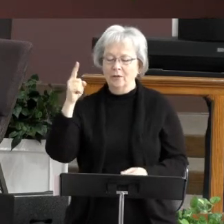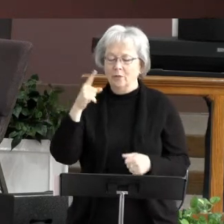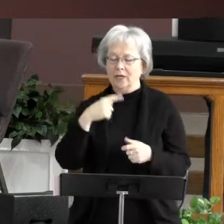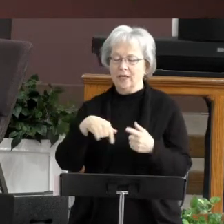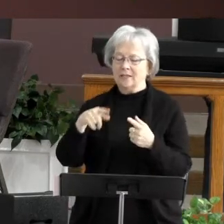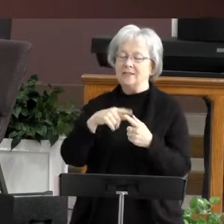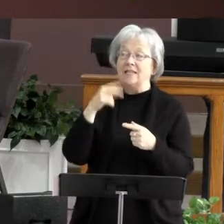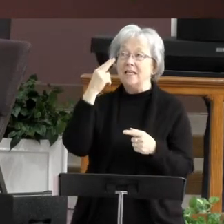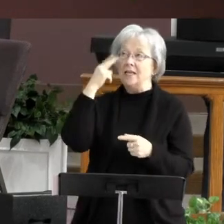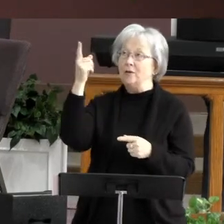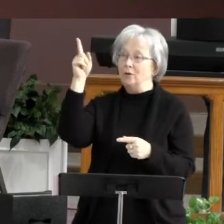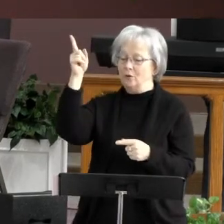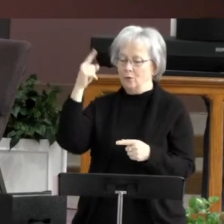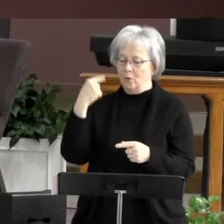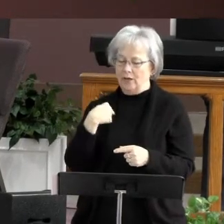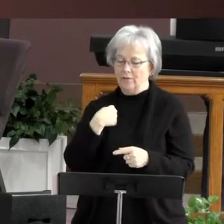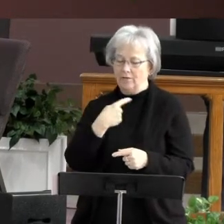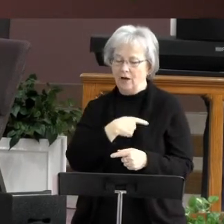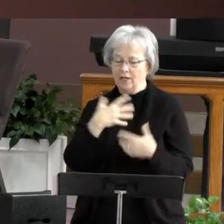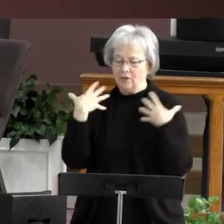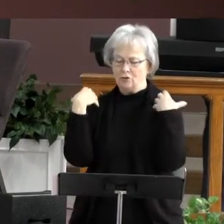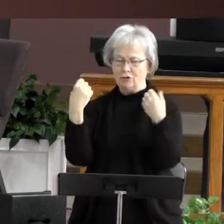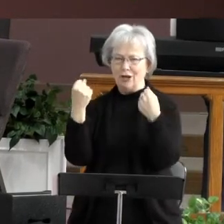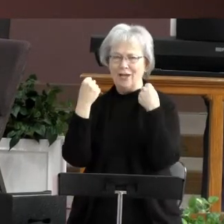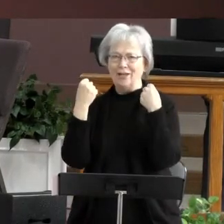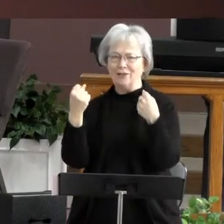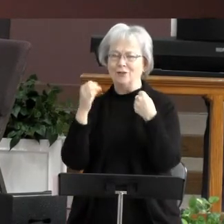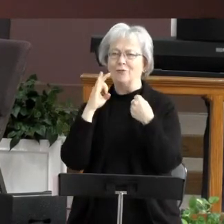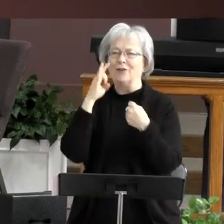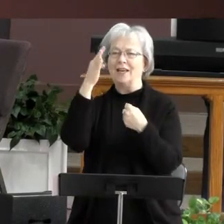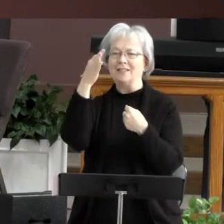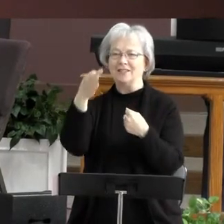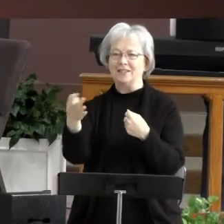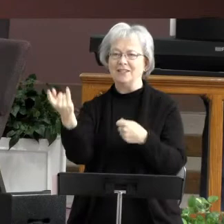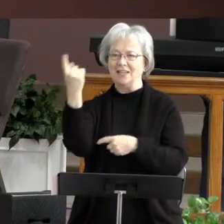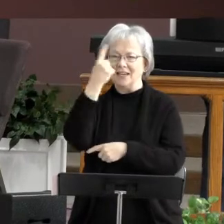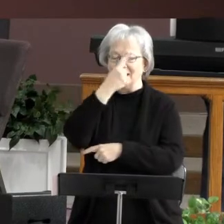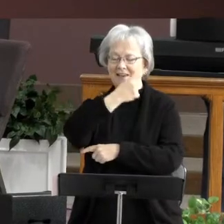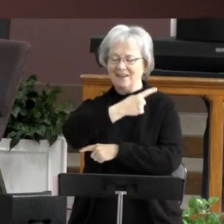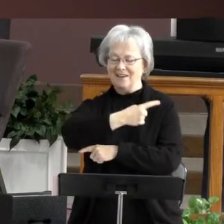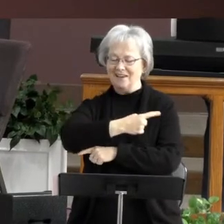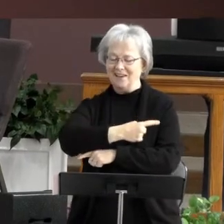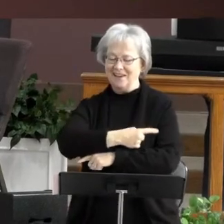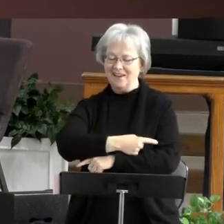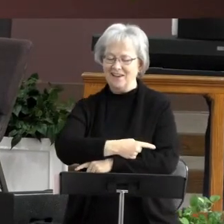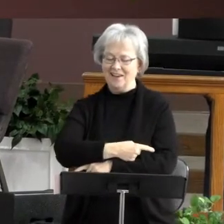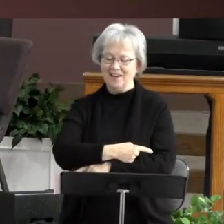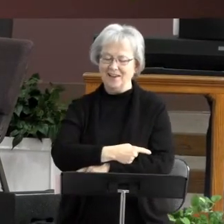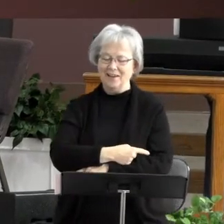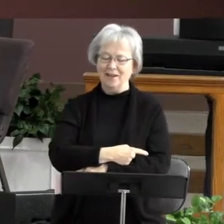When we see You, we find strength to face a day.